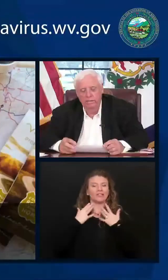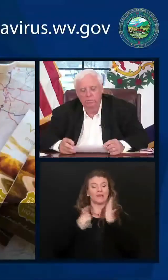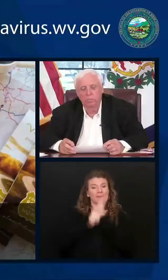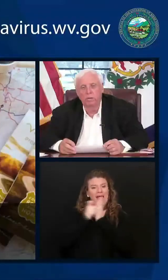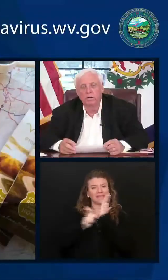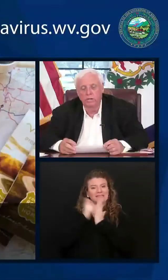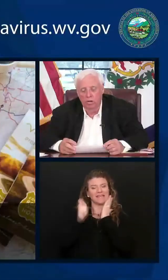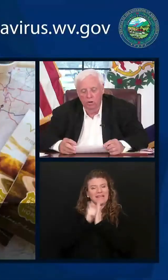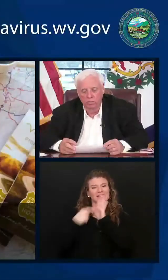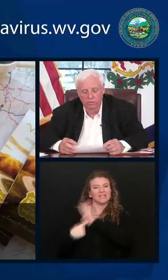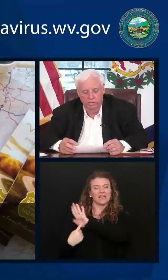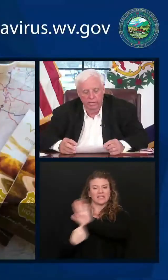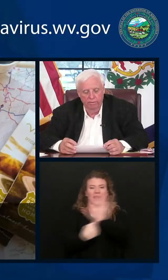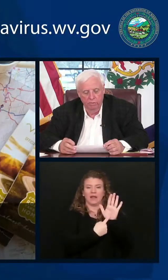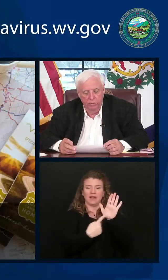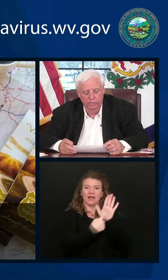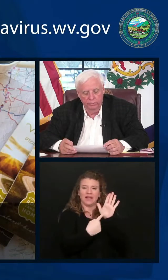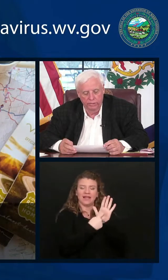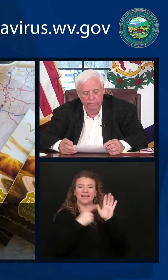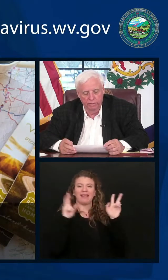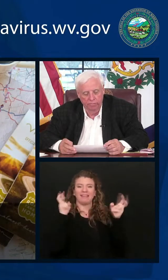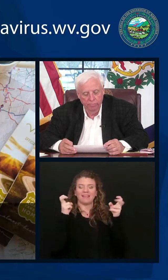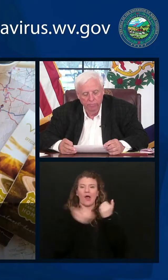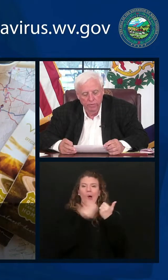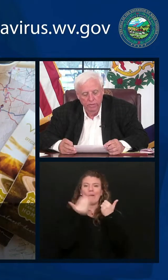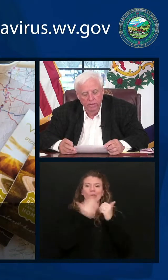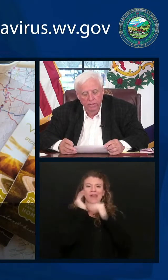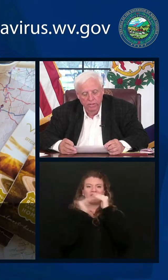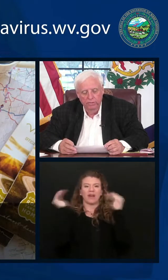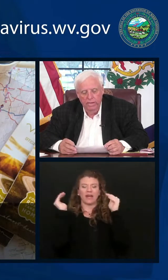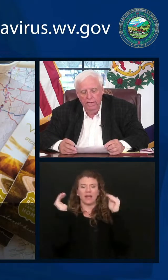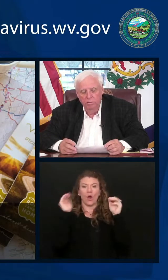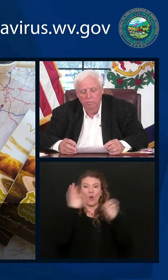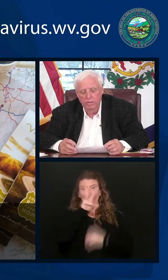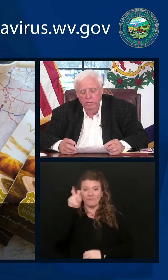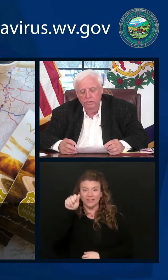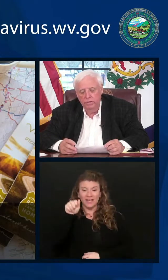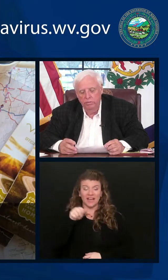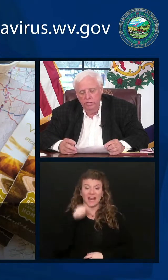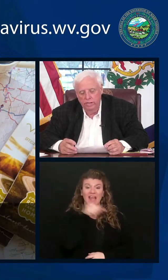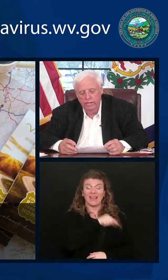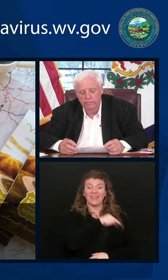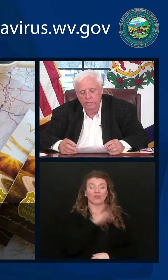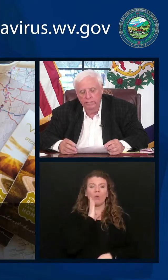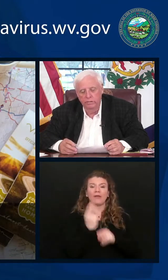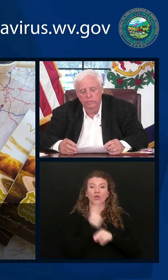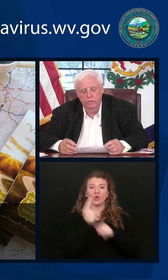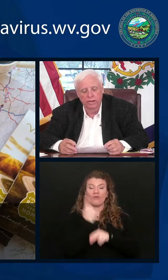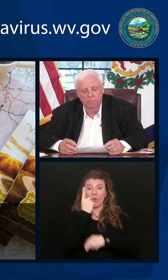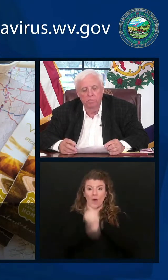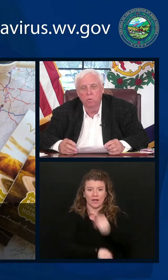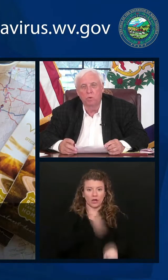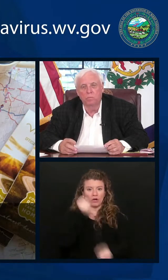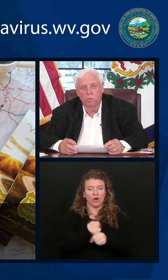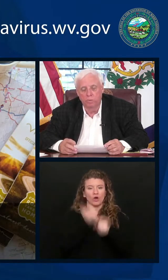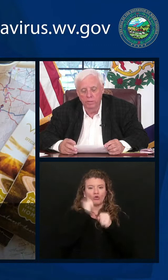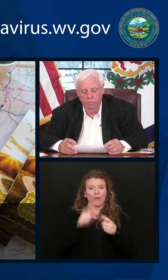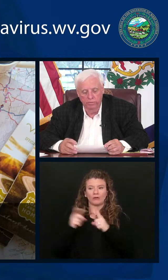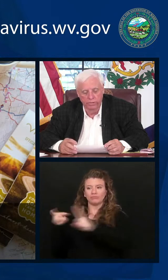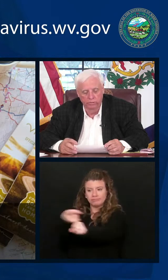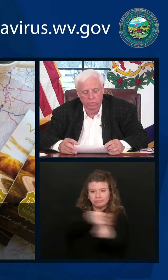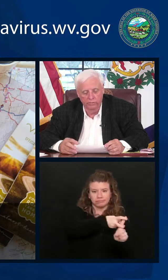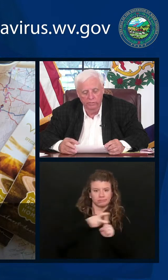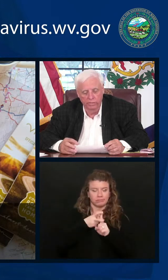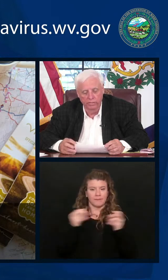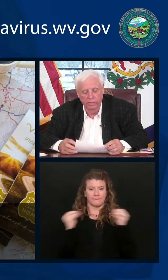to promoting Almost Heaven West Virginia. This guide will be used over the next year to attract more and more people